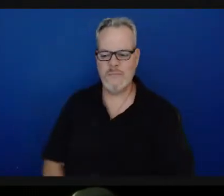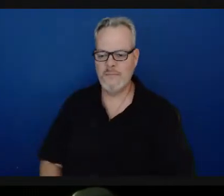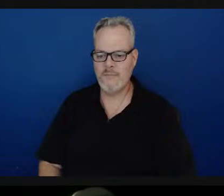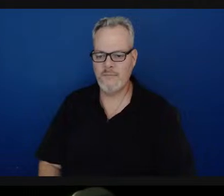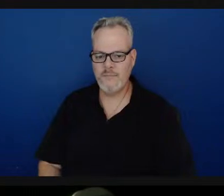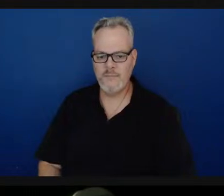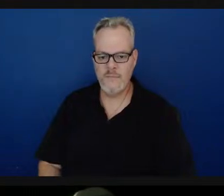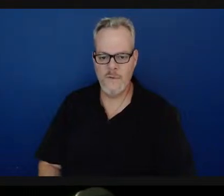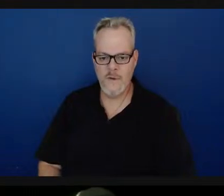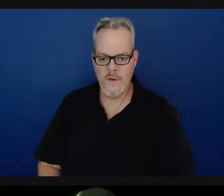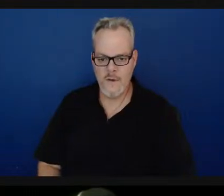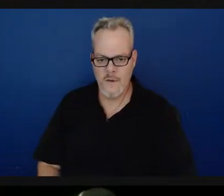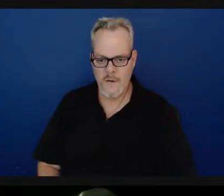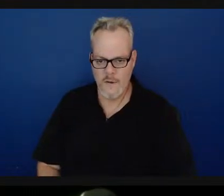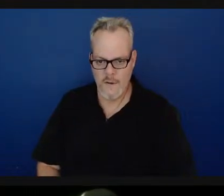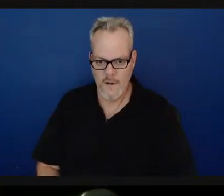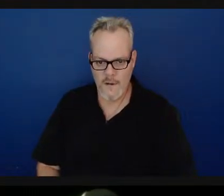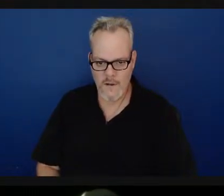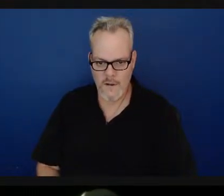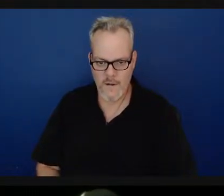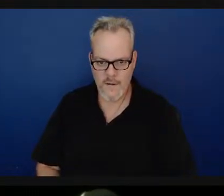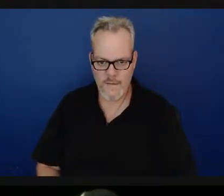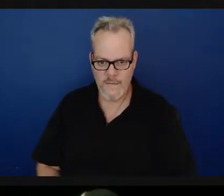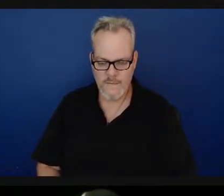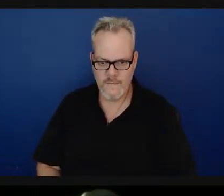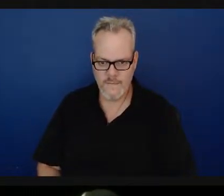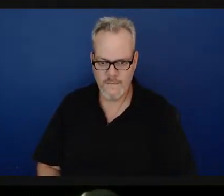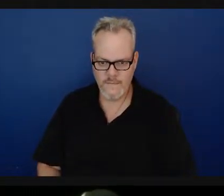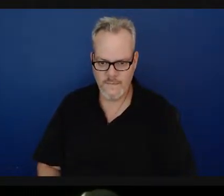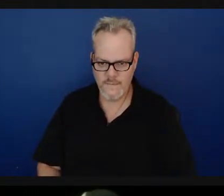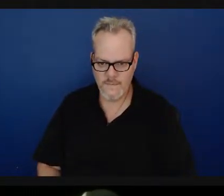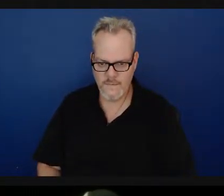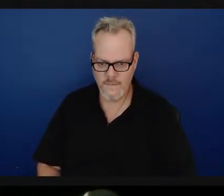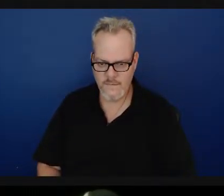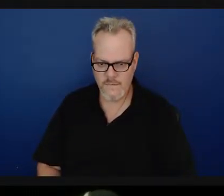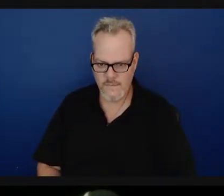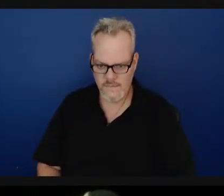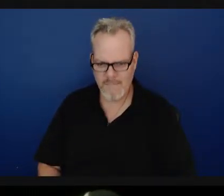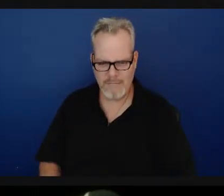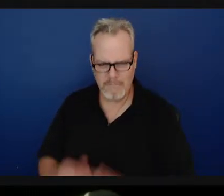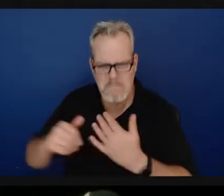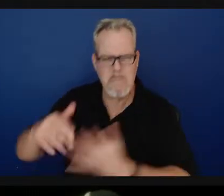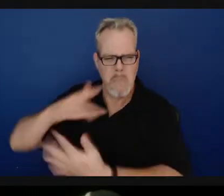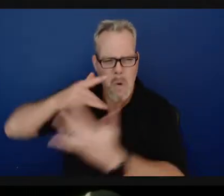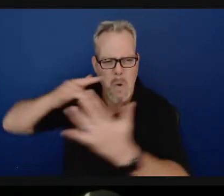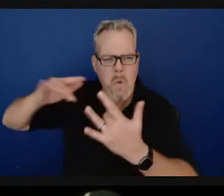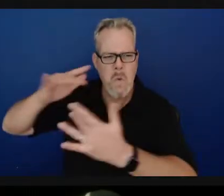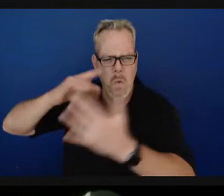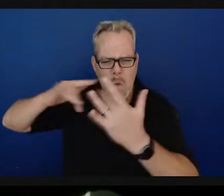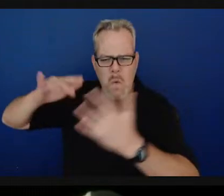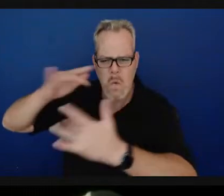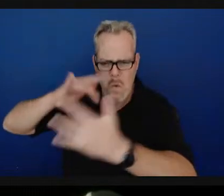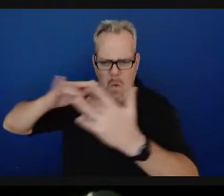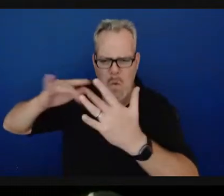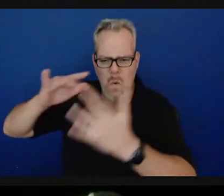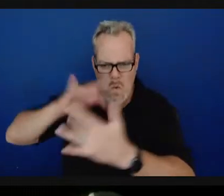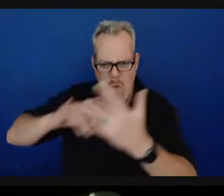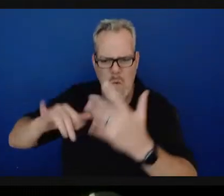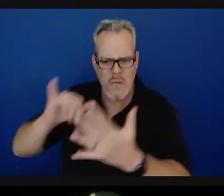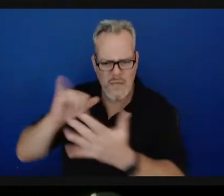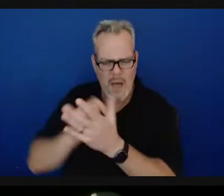pull us back and zoom it in case, because I know it's kind of small on the screen there, but those are flying really a good